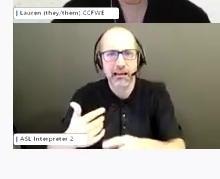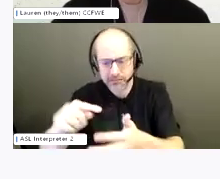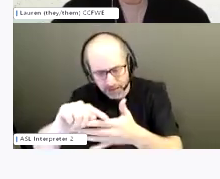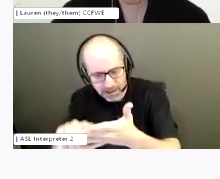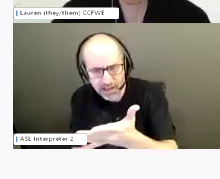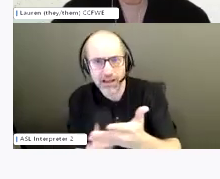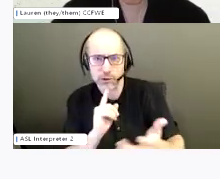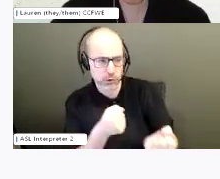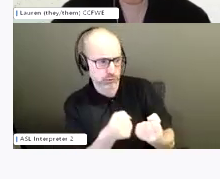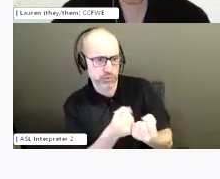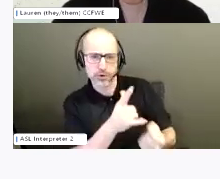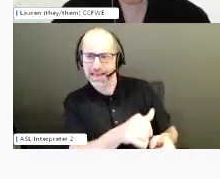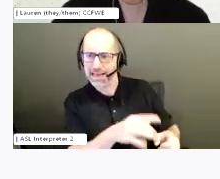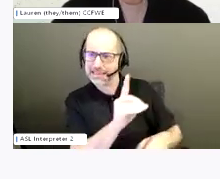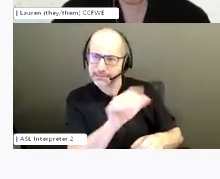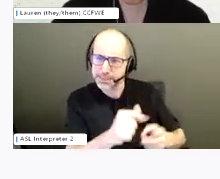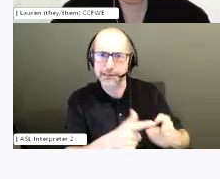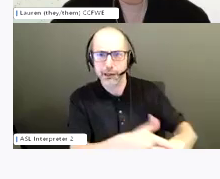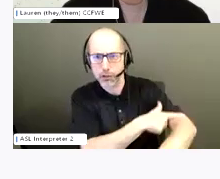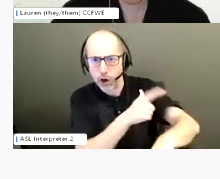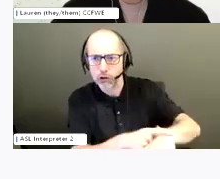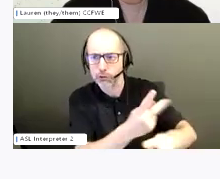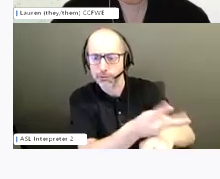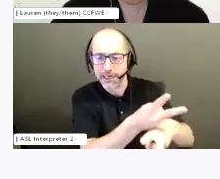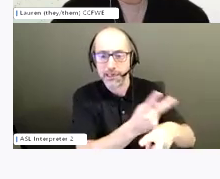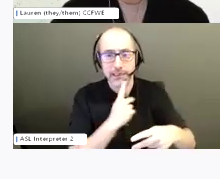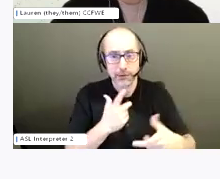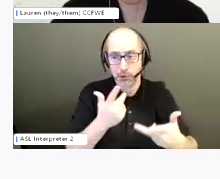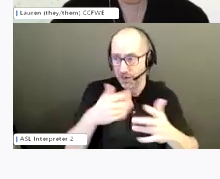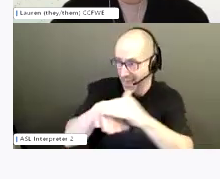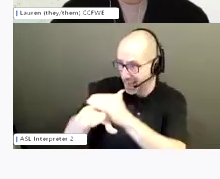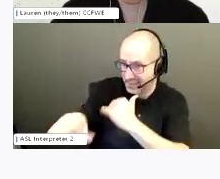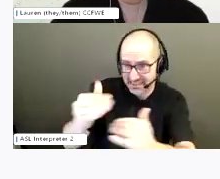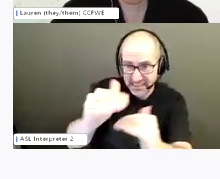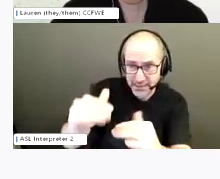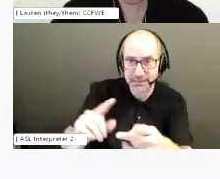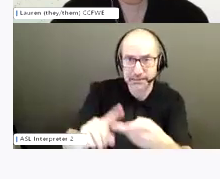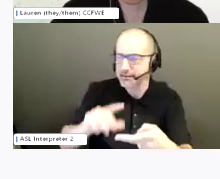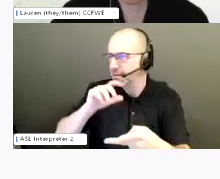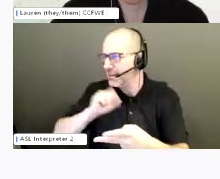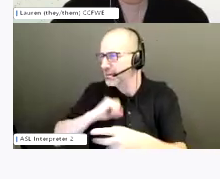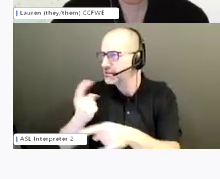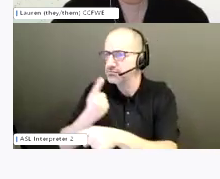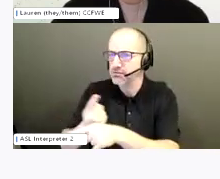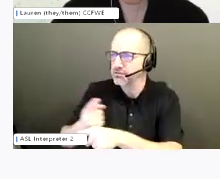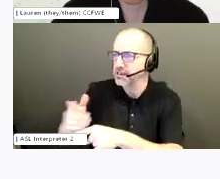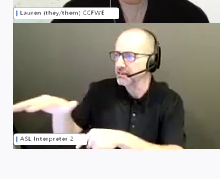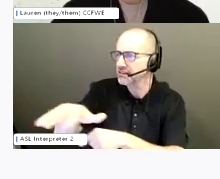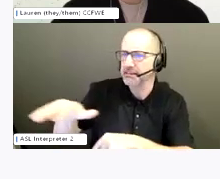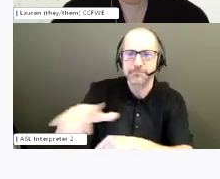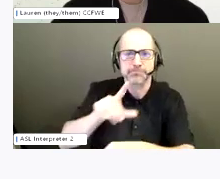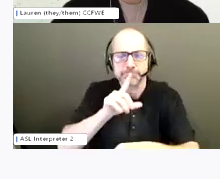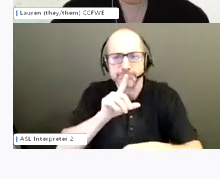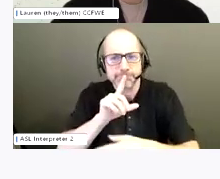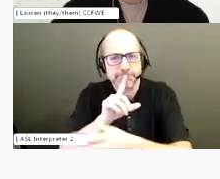long-term care. Limited accessibility, a lack of age-appropriate facilities, and a lack of staff training can make these